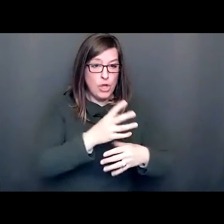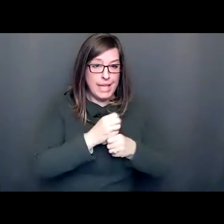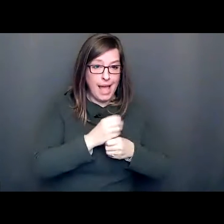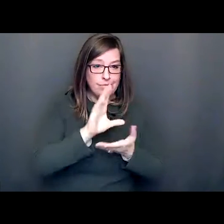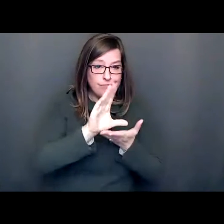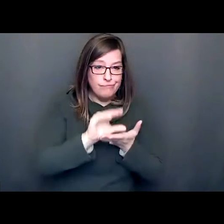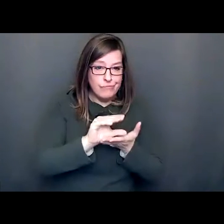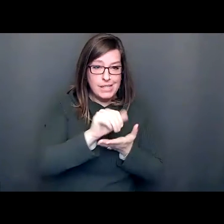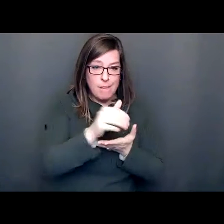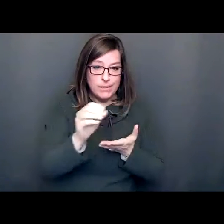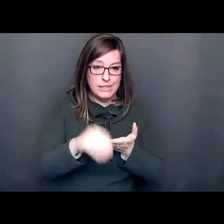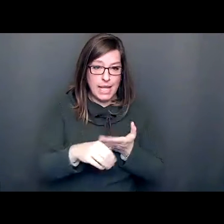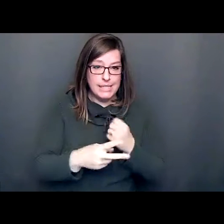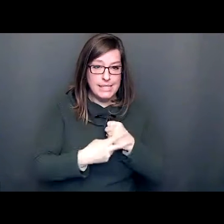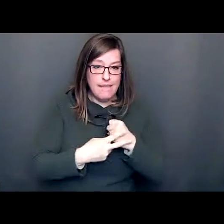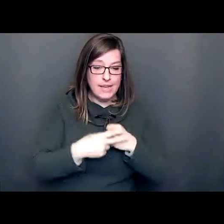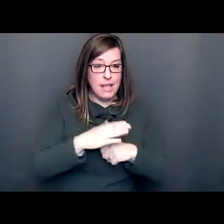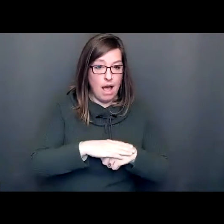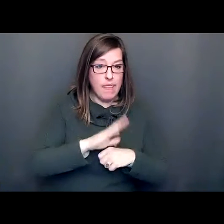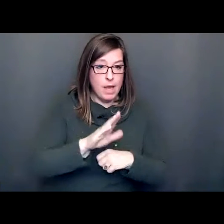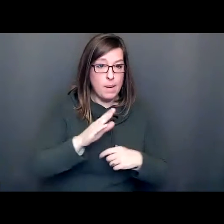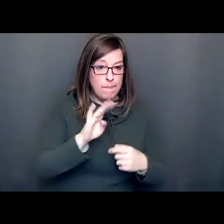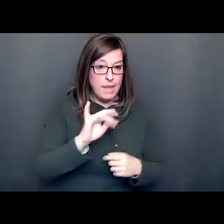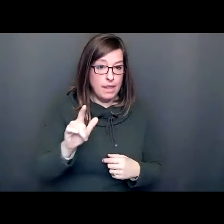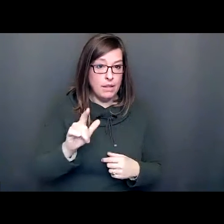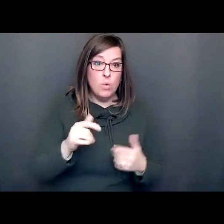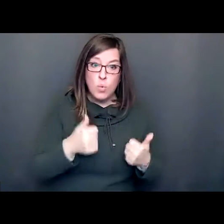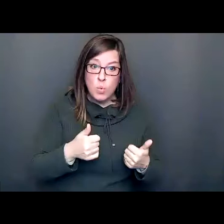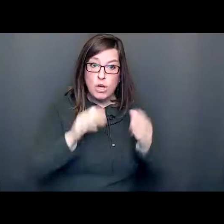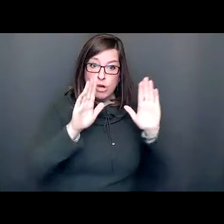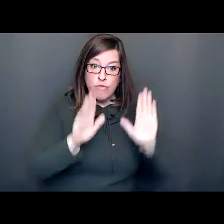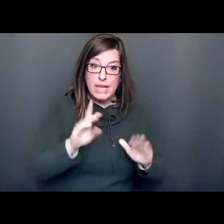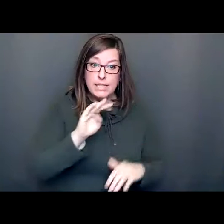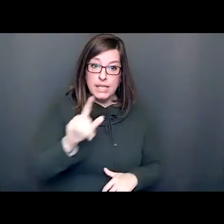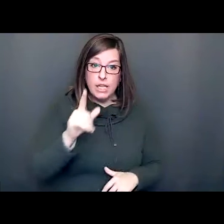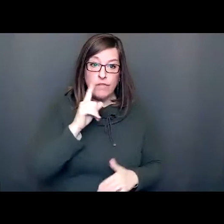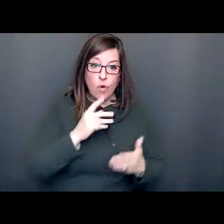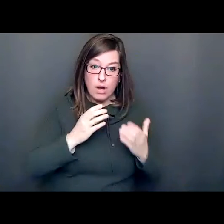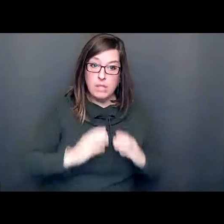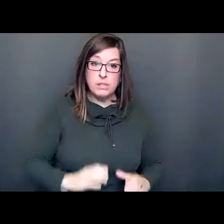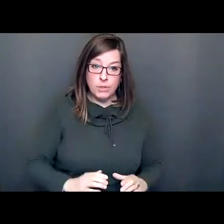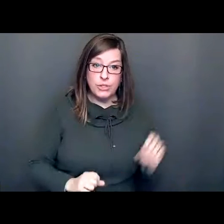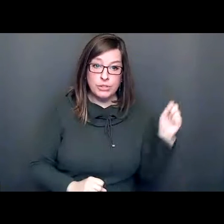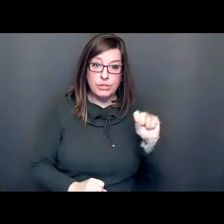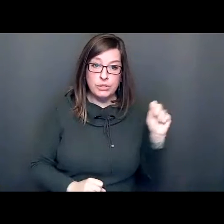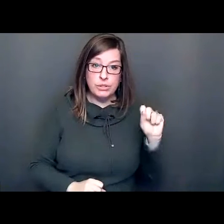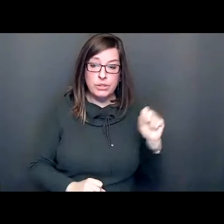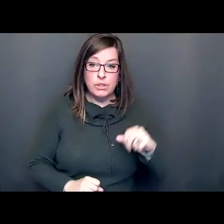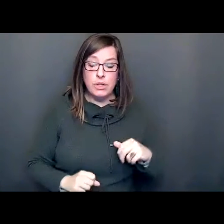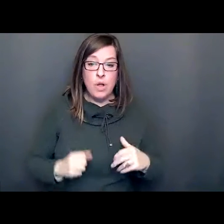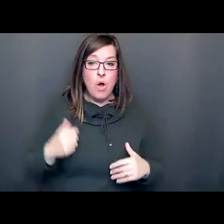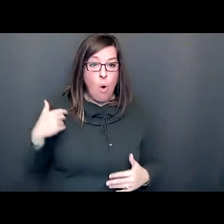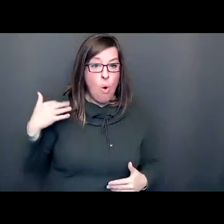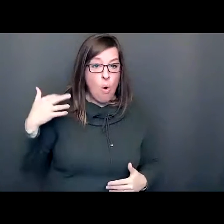entire electric bill. So that really is a great deal for customers. And ultimately, we are hoping